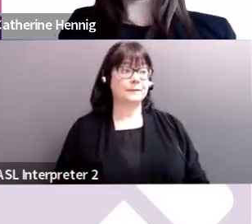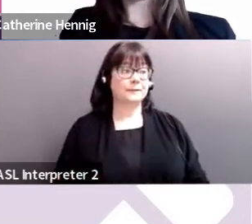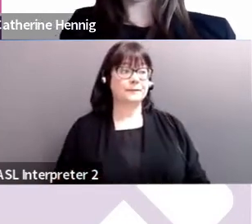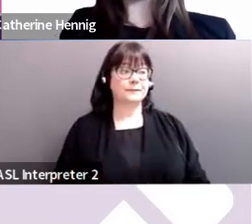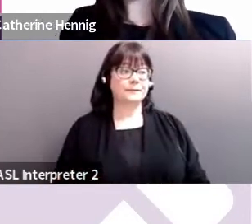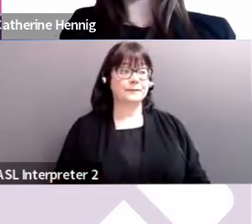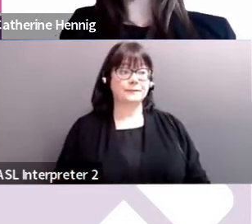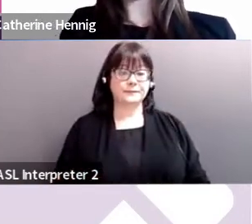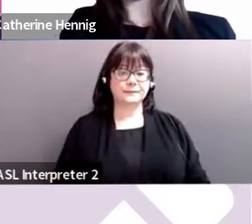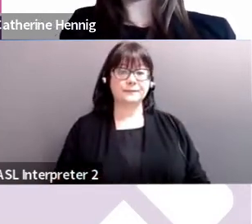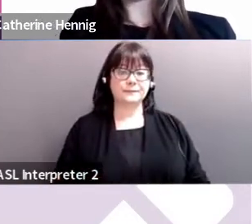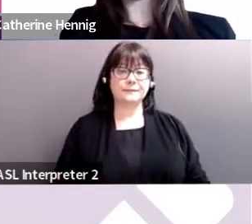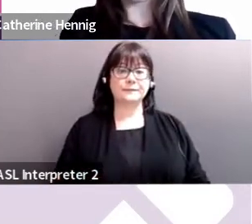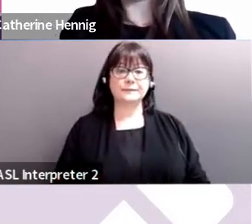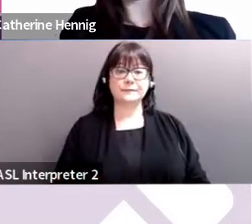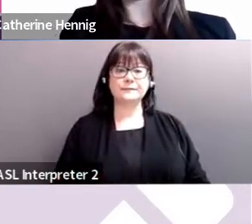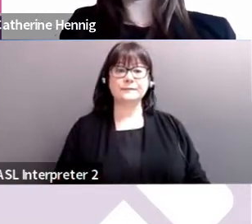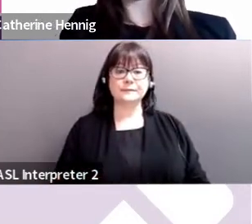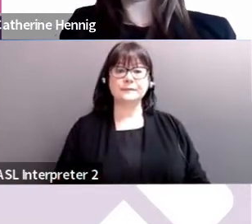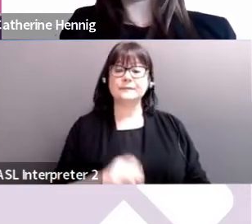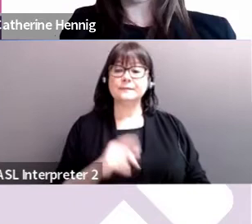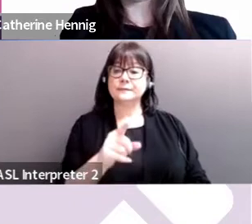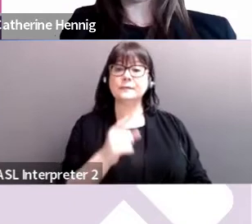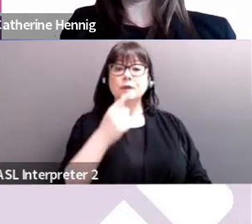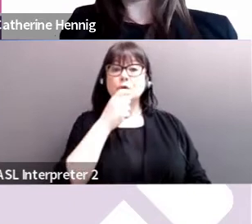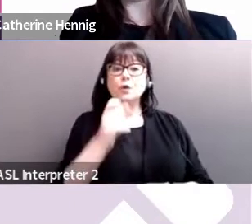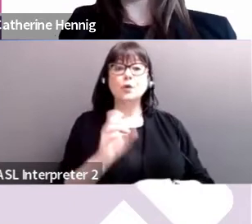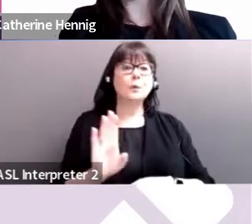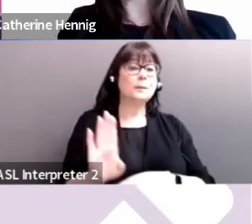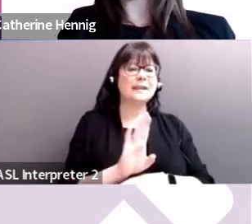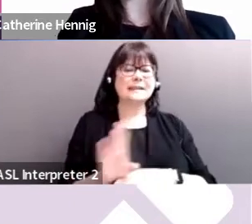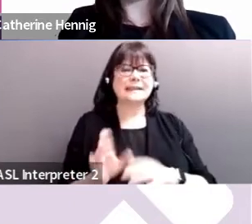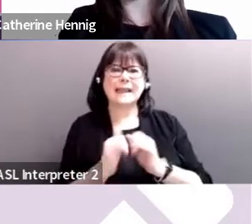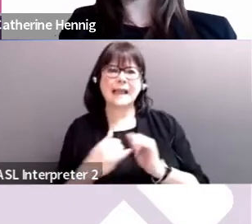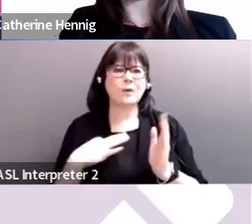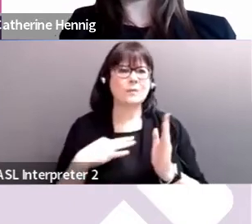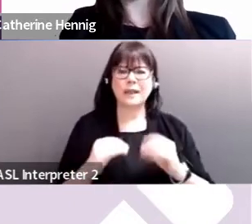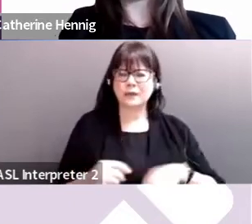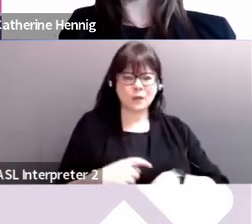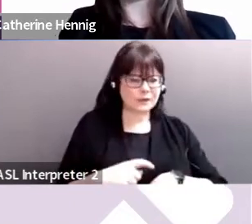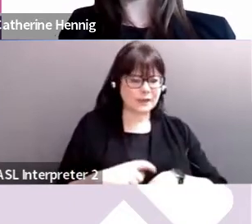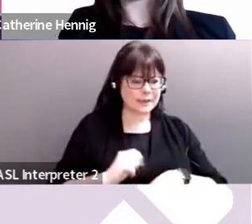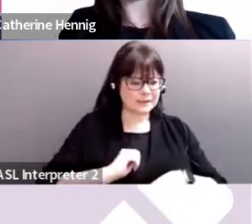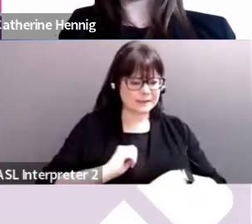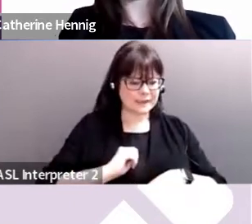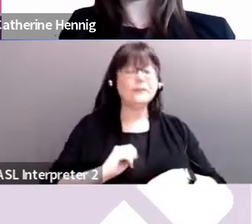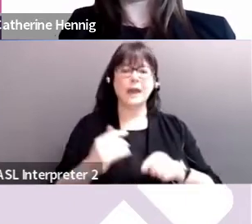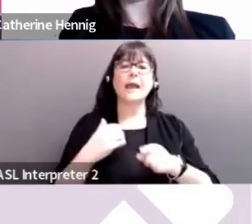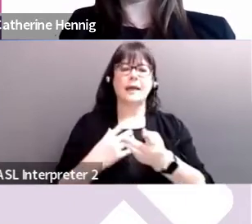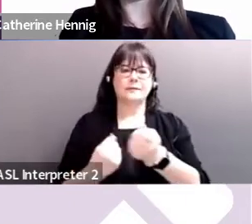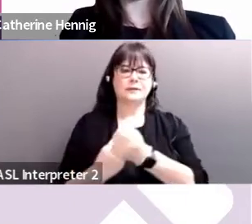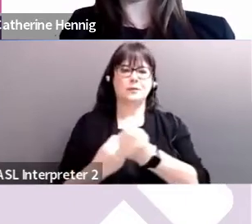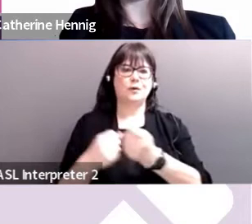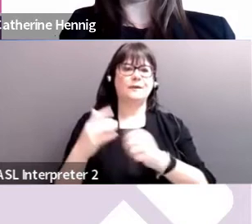Okay, so for our busy entrepreneurs, you'll be happy to know that support is out there. But how do you know when you should actually take advantage of that support